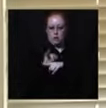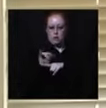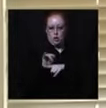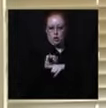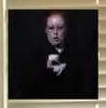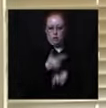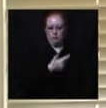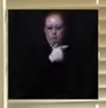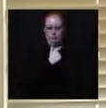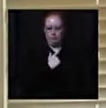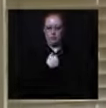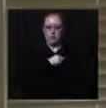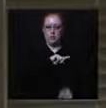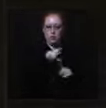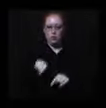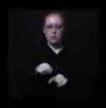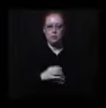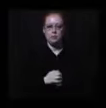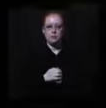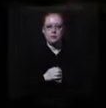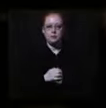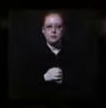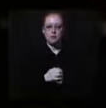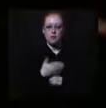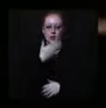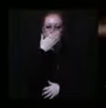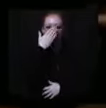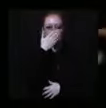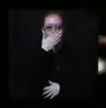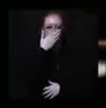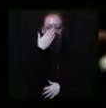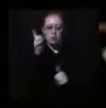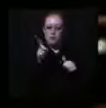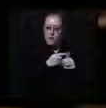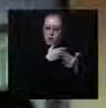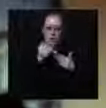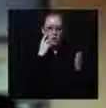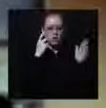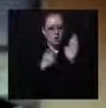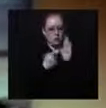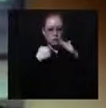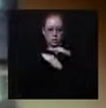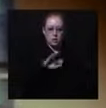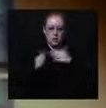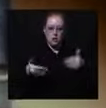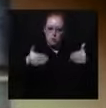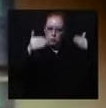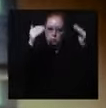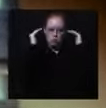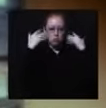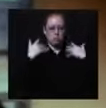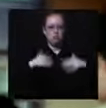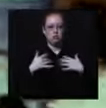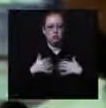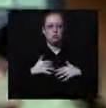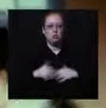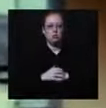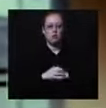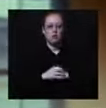pediatric rotation during my internship. The smell was the first thing that overwhelmed you when you walked in.